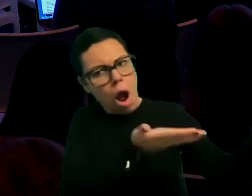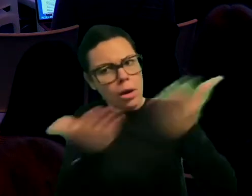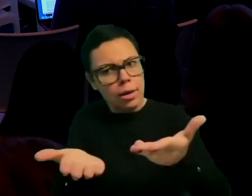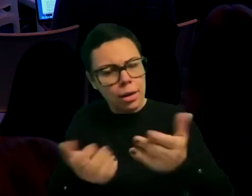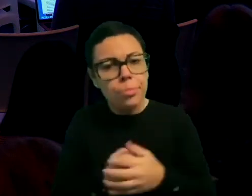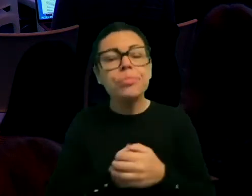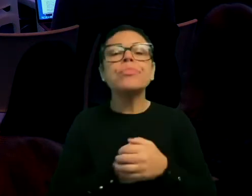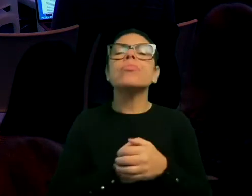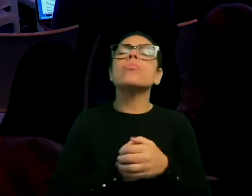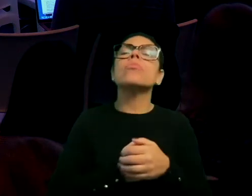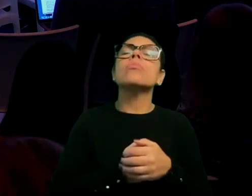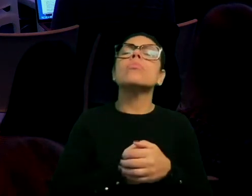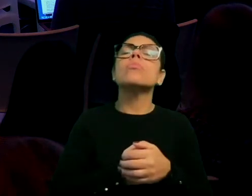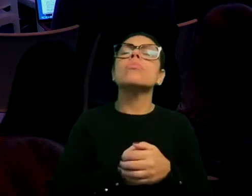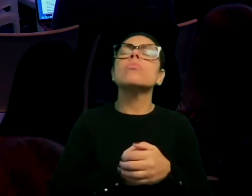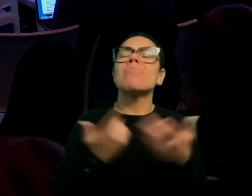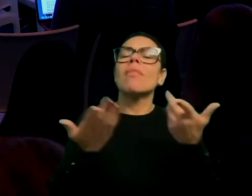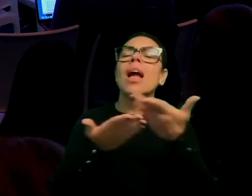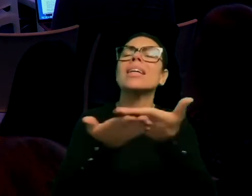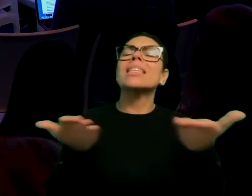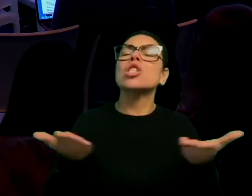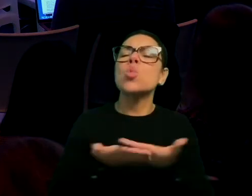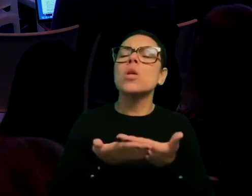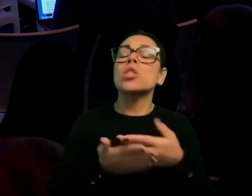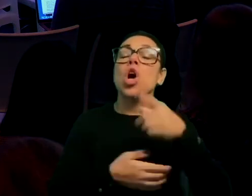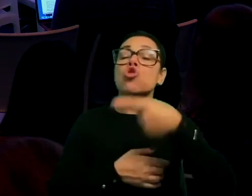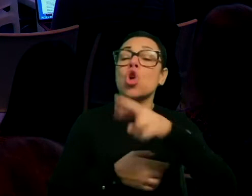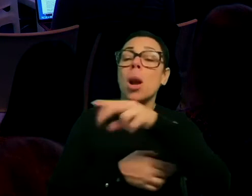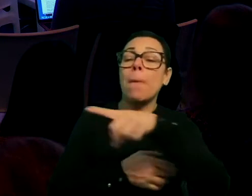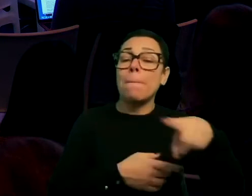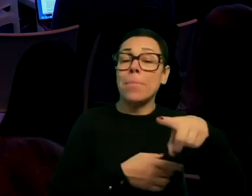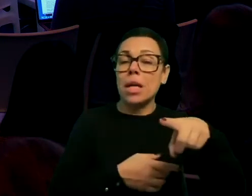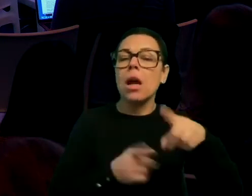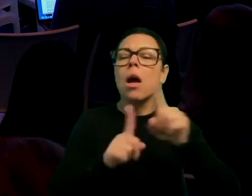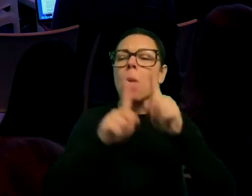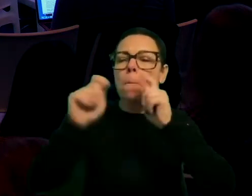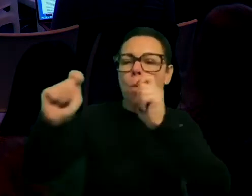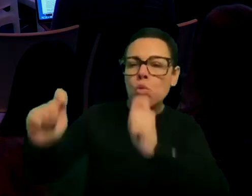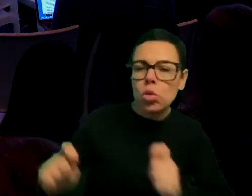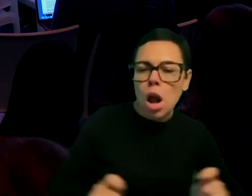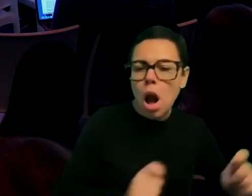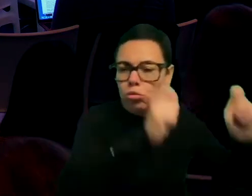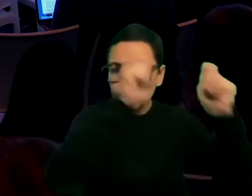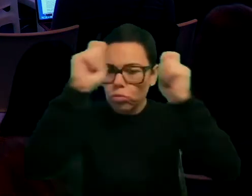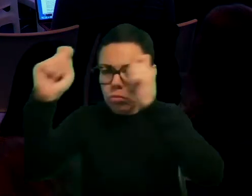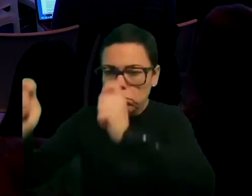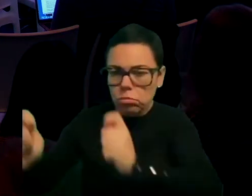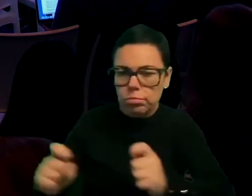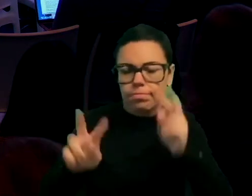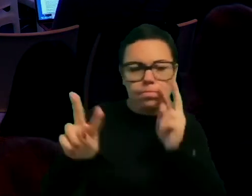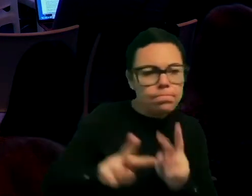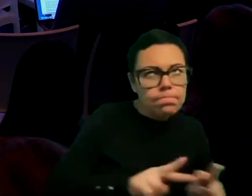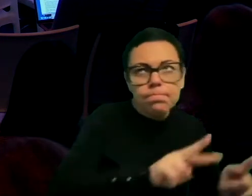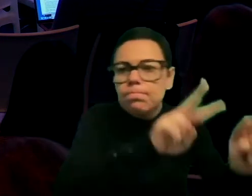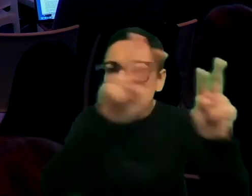procurement conditions, because before they would require a very high standard, very high level,